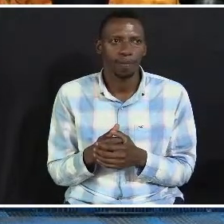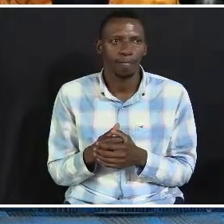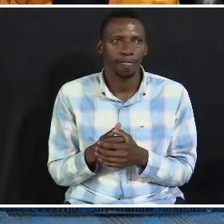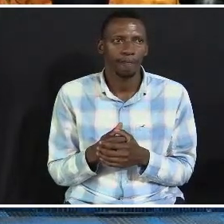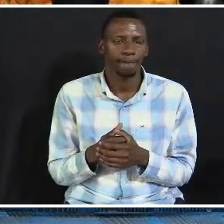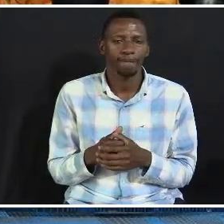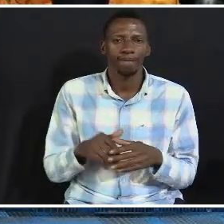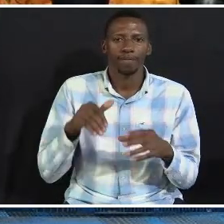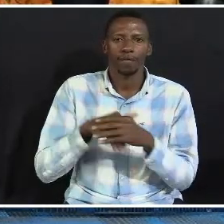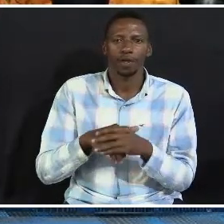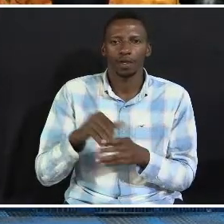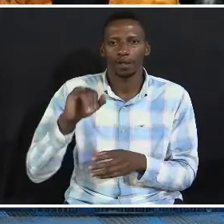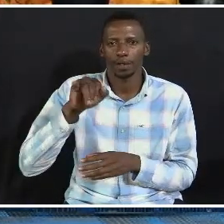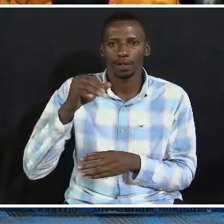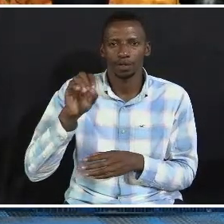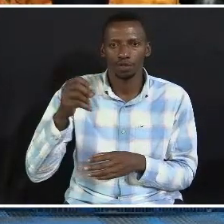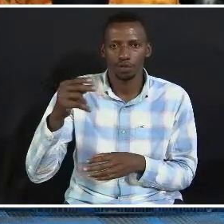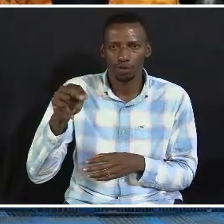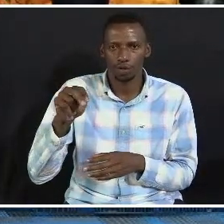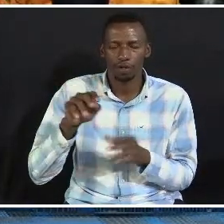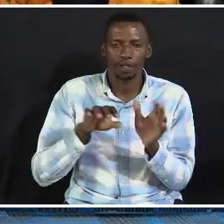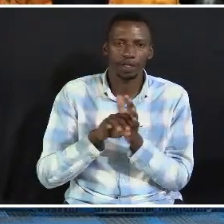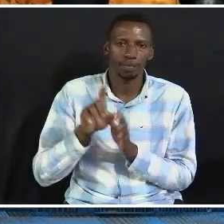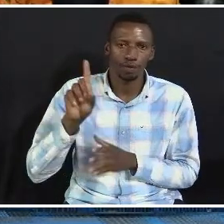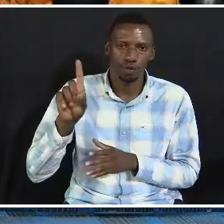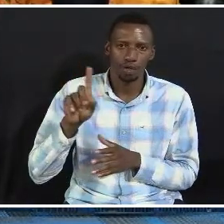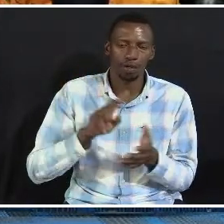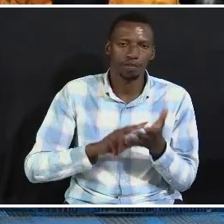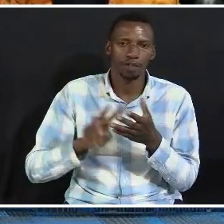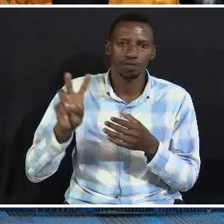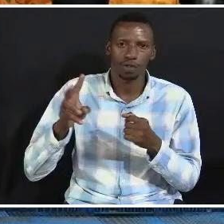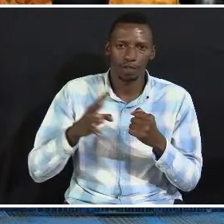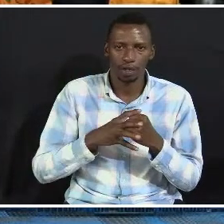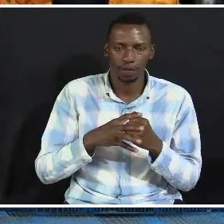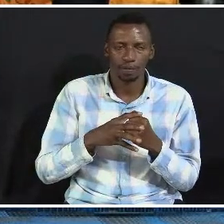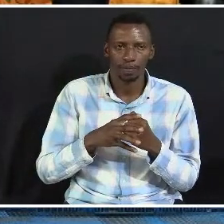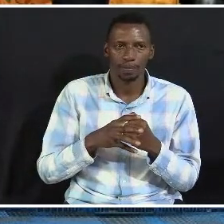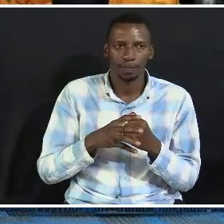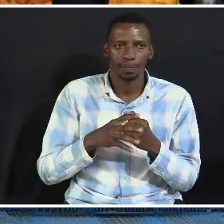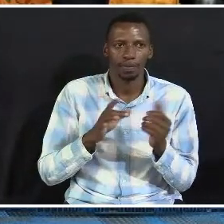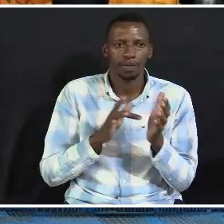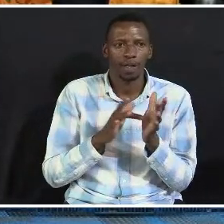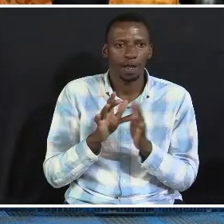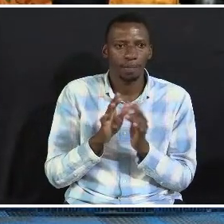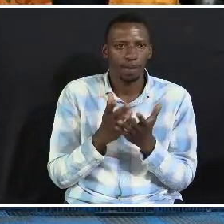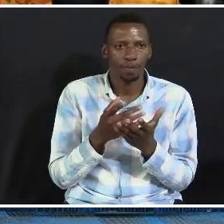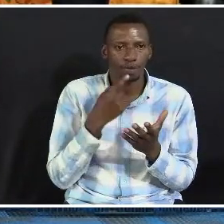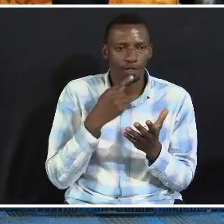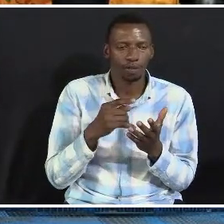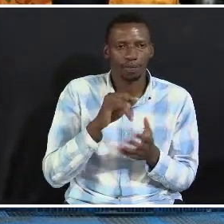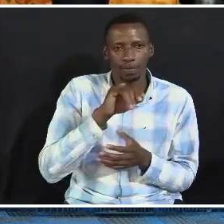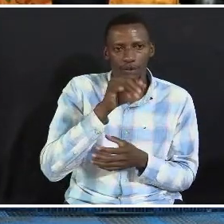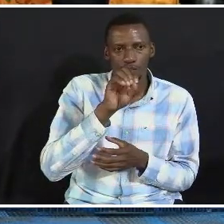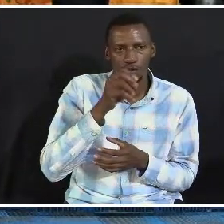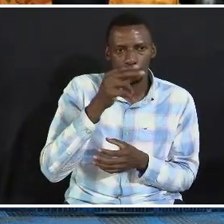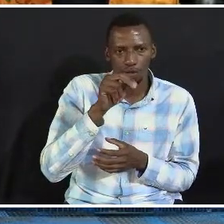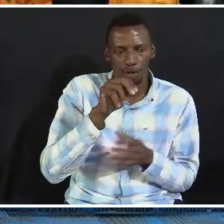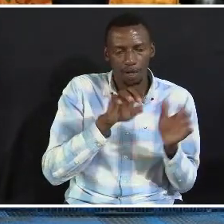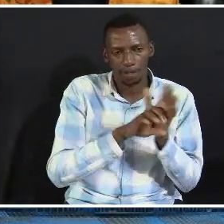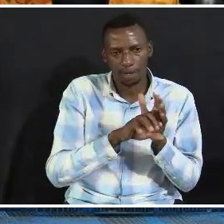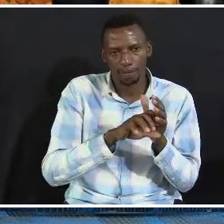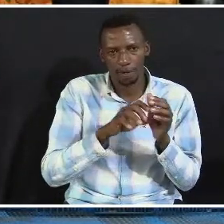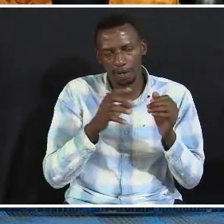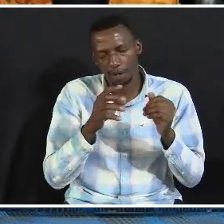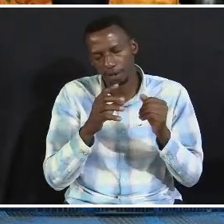In John chapter 1, verse 29, the Bible says, "The next day John